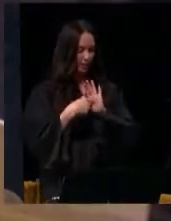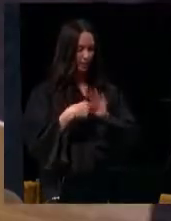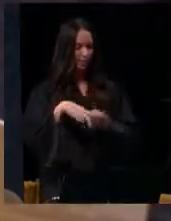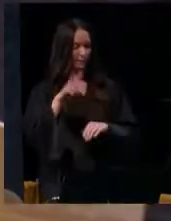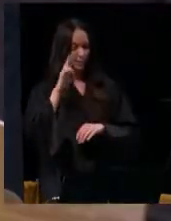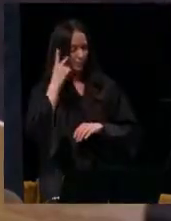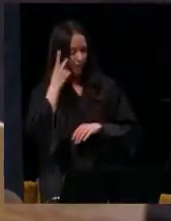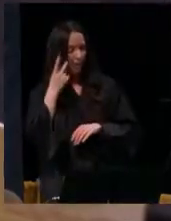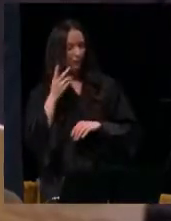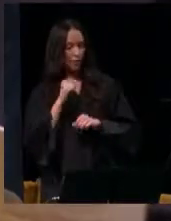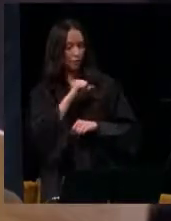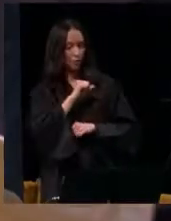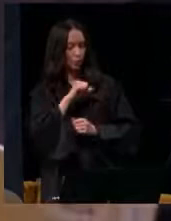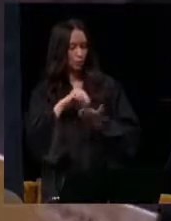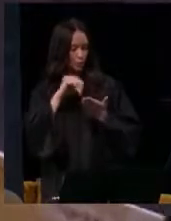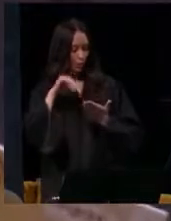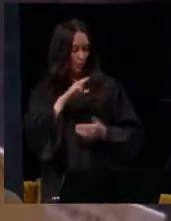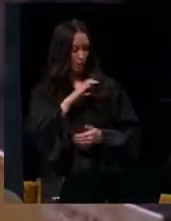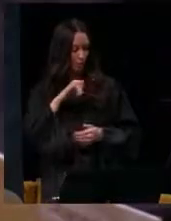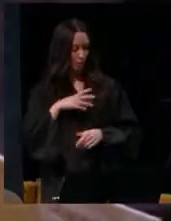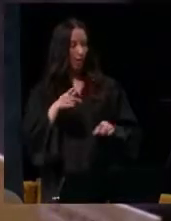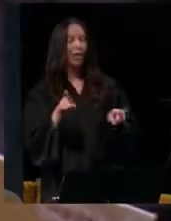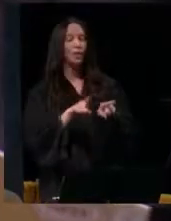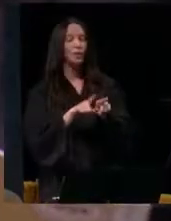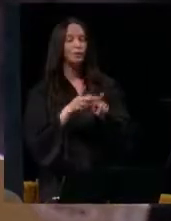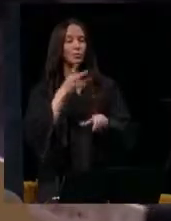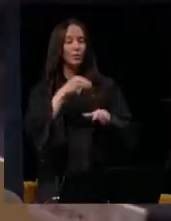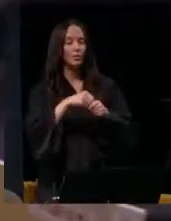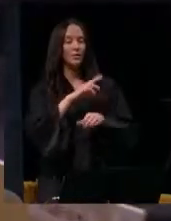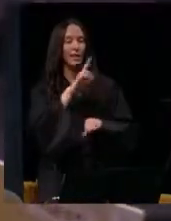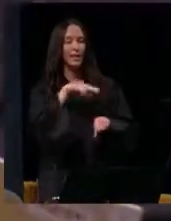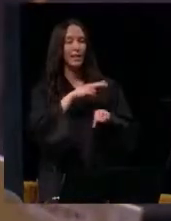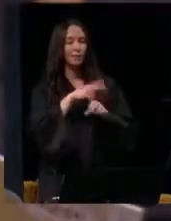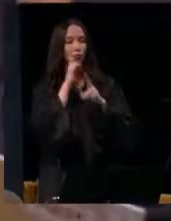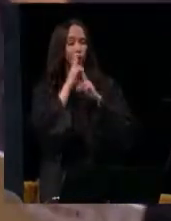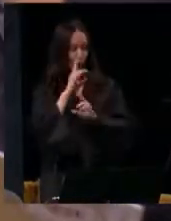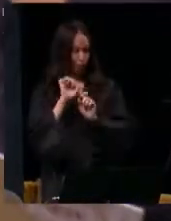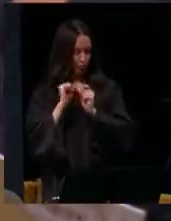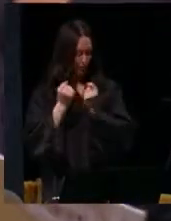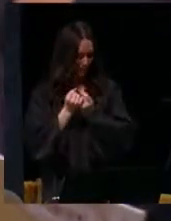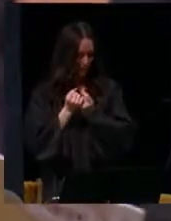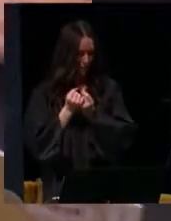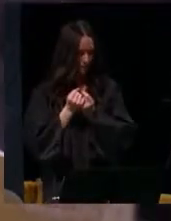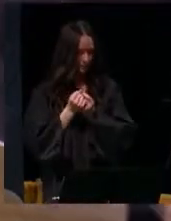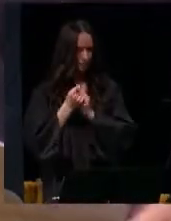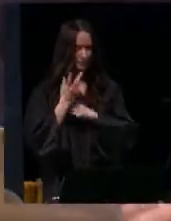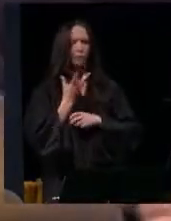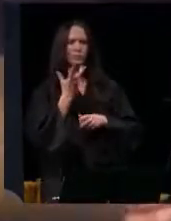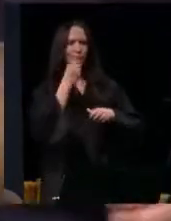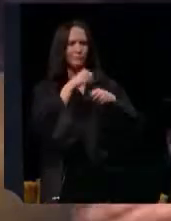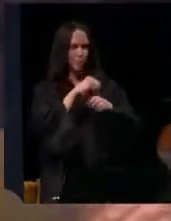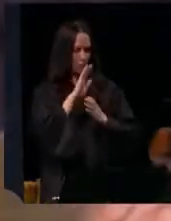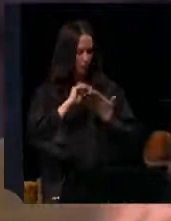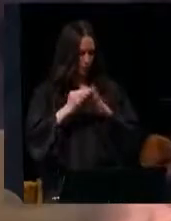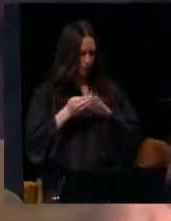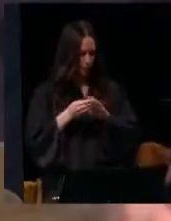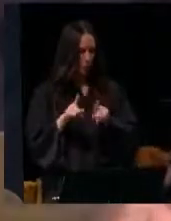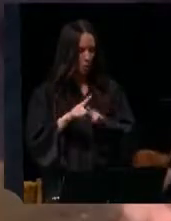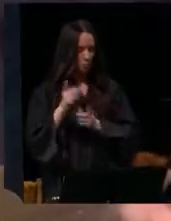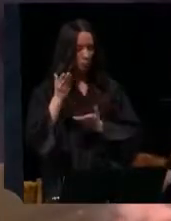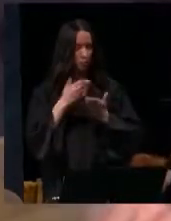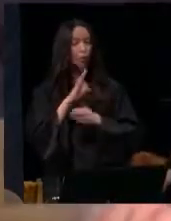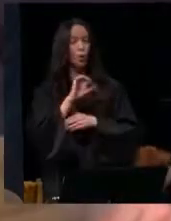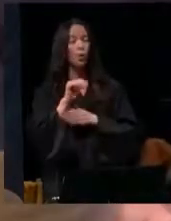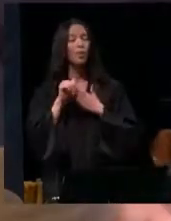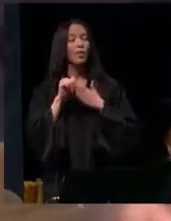president of our student council, and is also part of our National Honor Society. As an active member of the community, James has also served as a